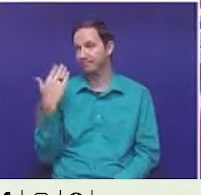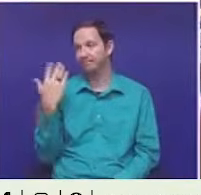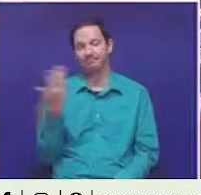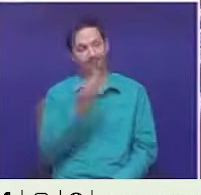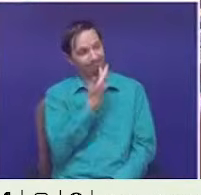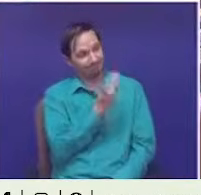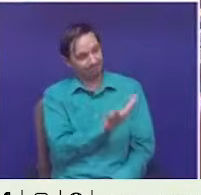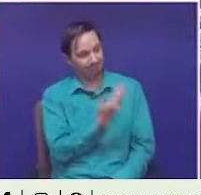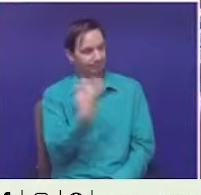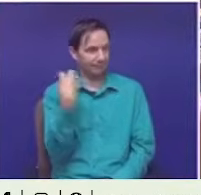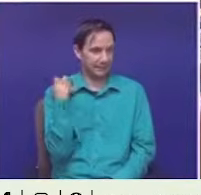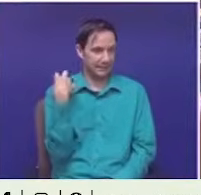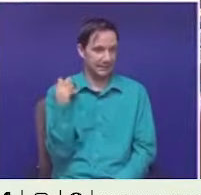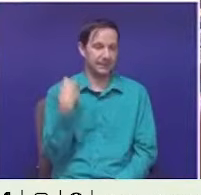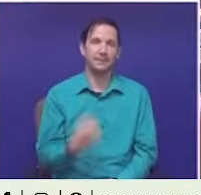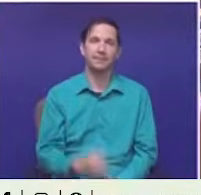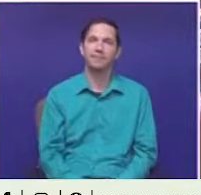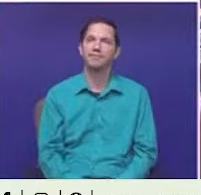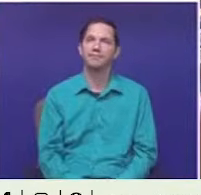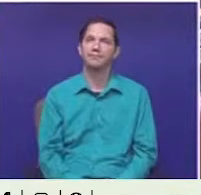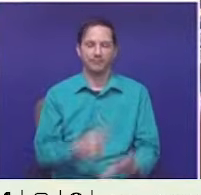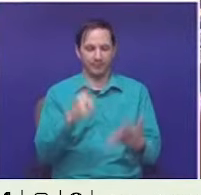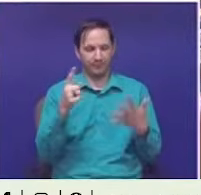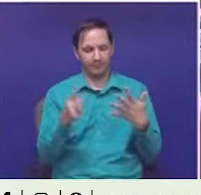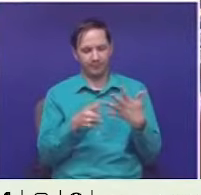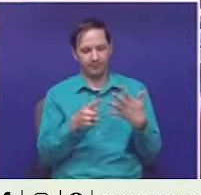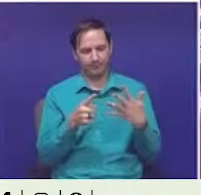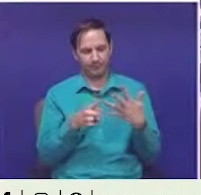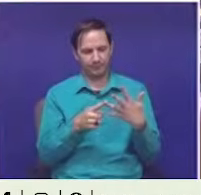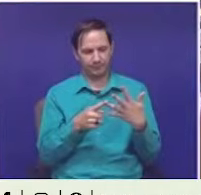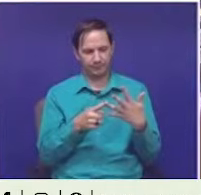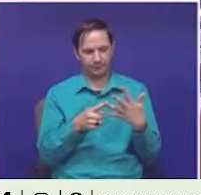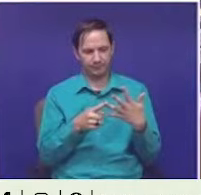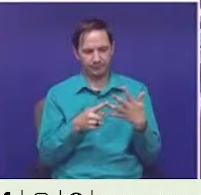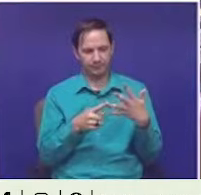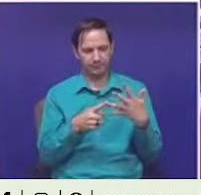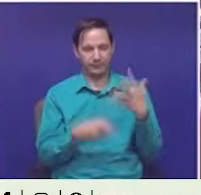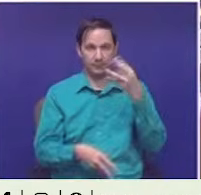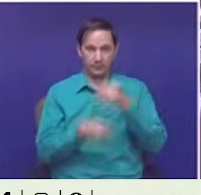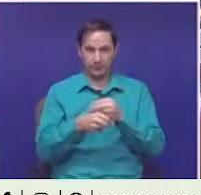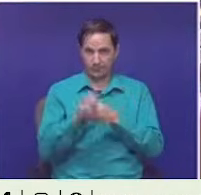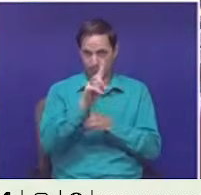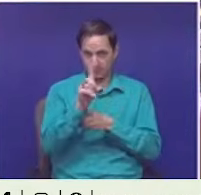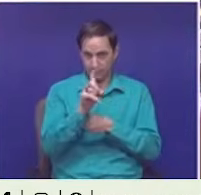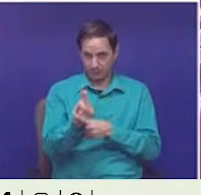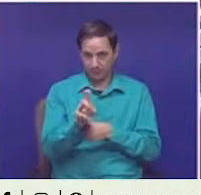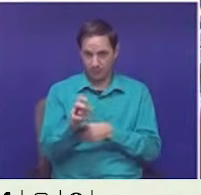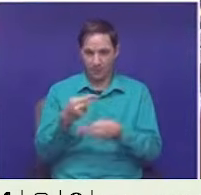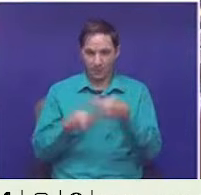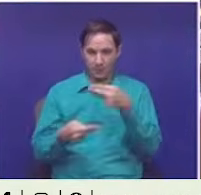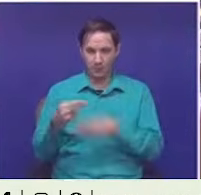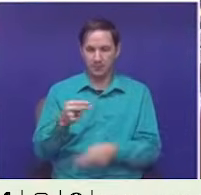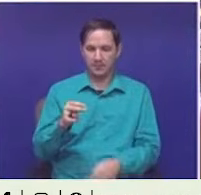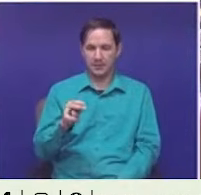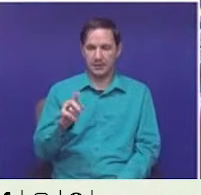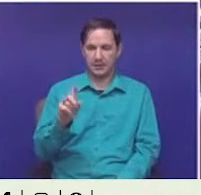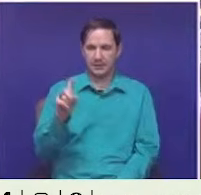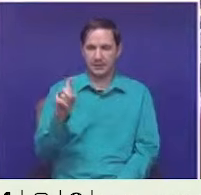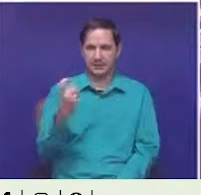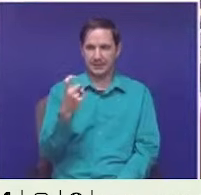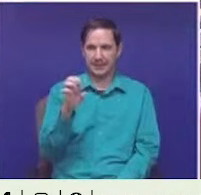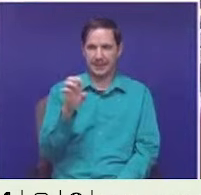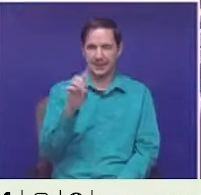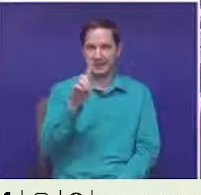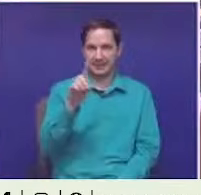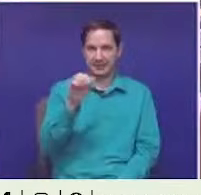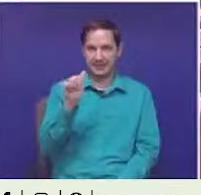Honorable Minister. The next follow-up question is from Honorable Keza, who has joined